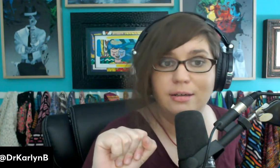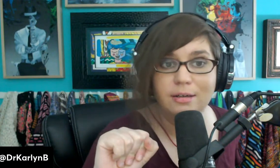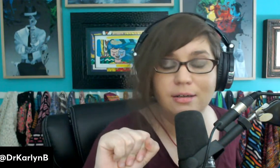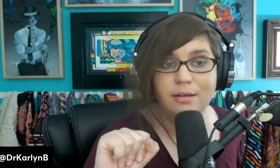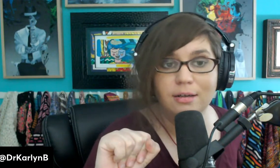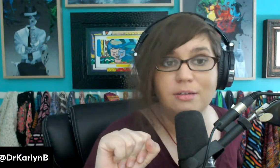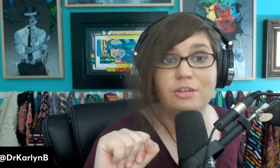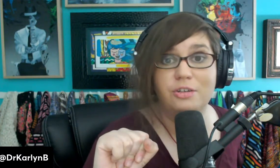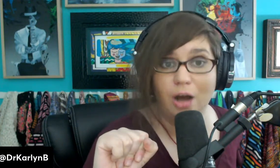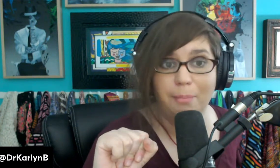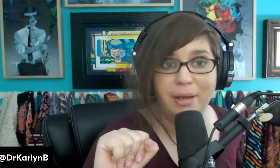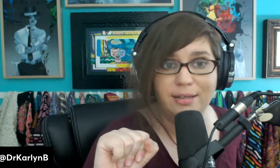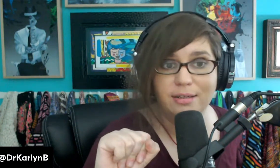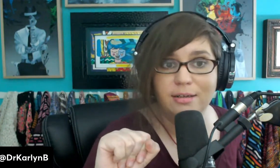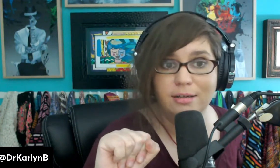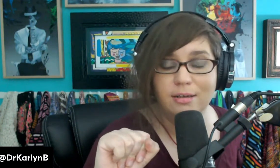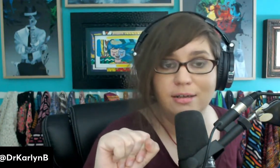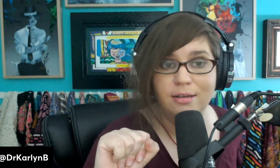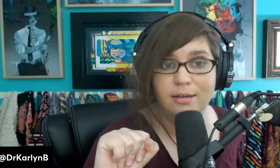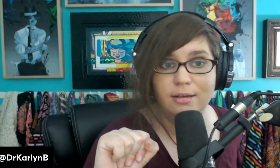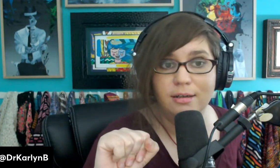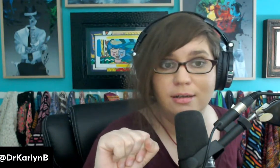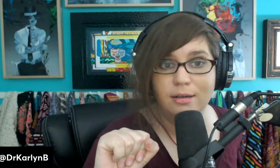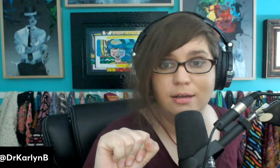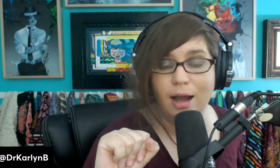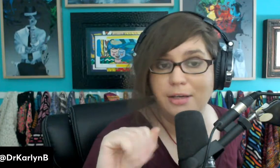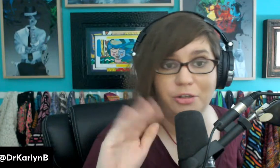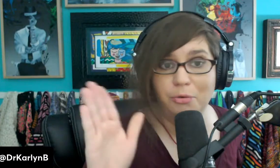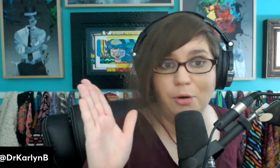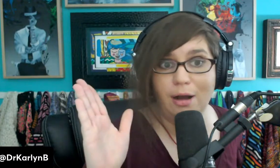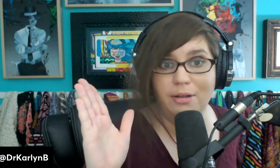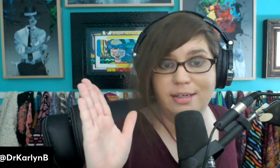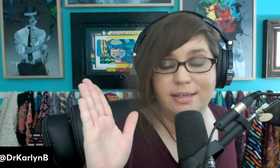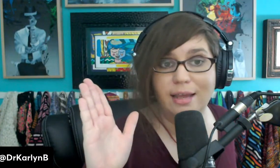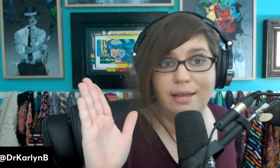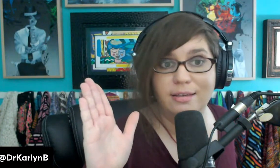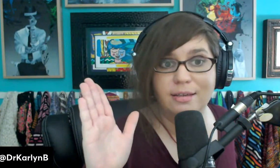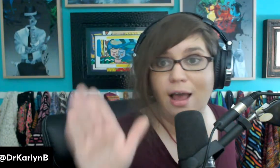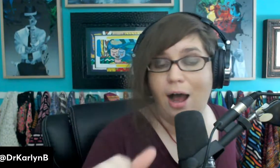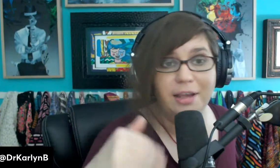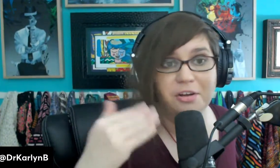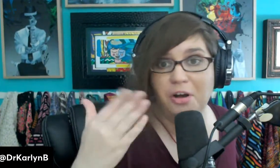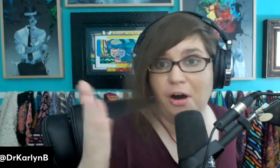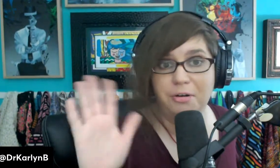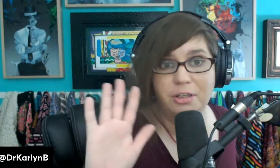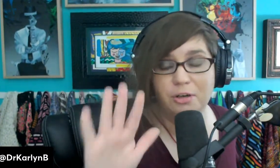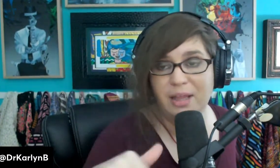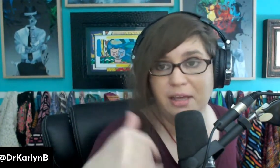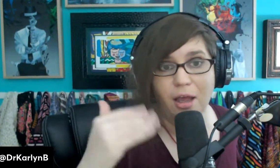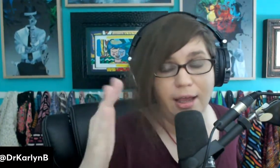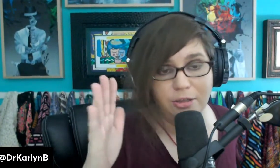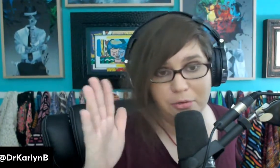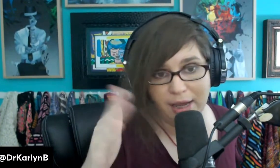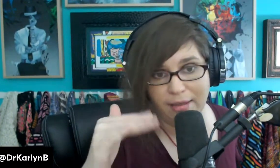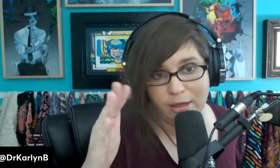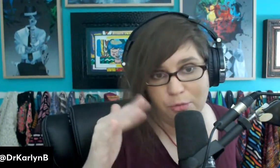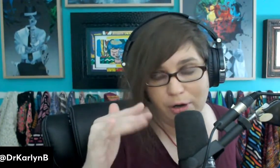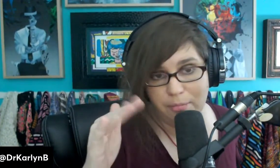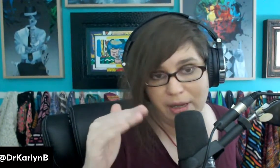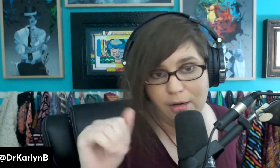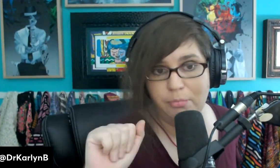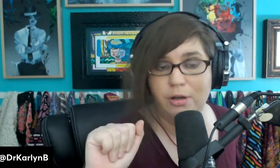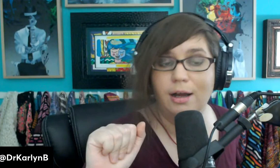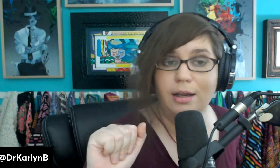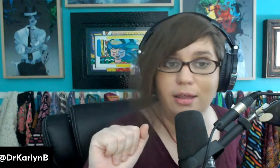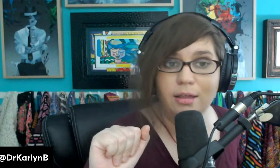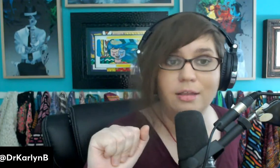bullshit. Stop it. I don't know how else to say this. I could coddle conservative, be like, it's okay that you want to